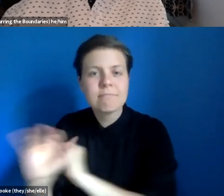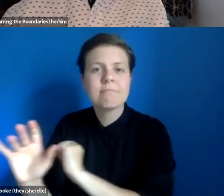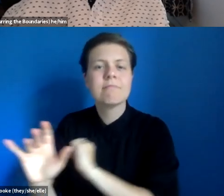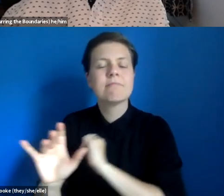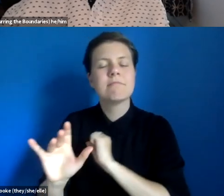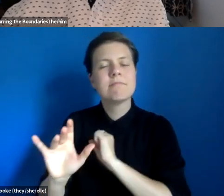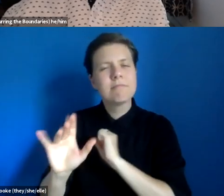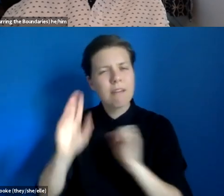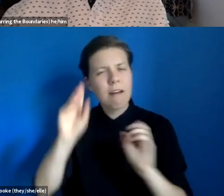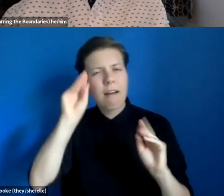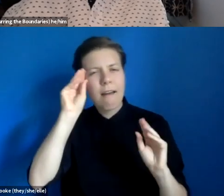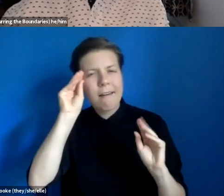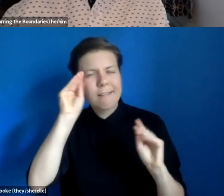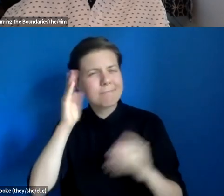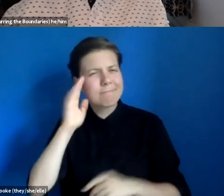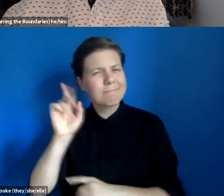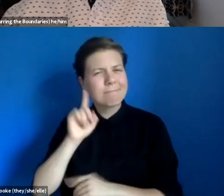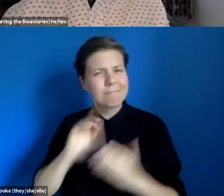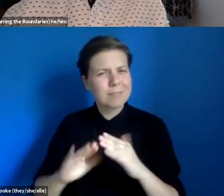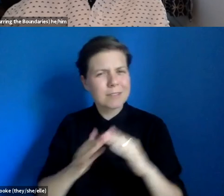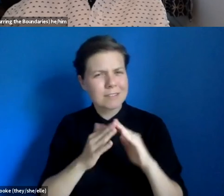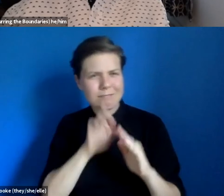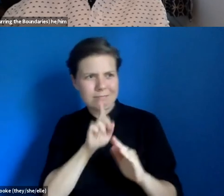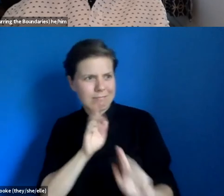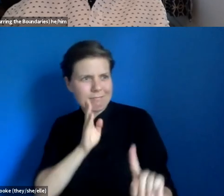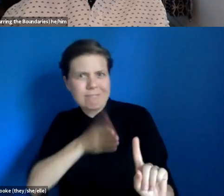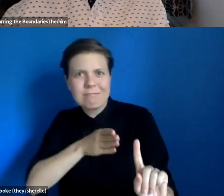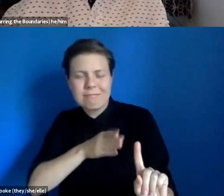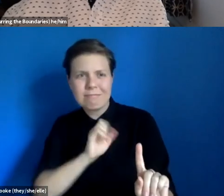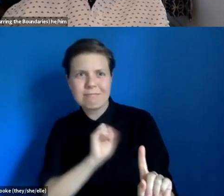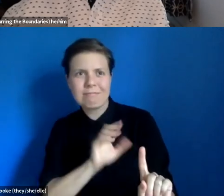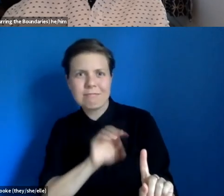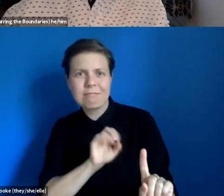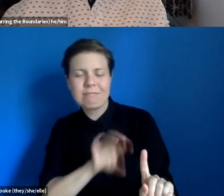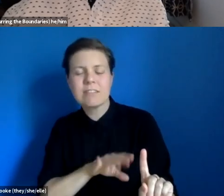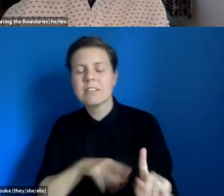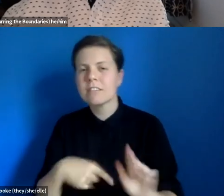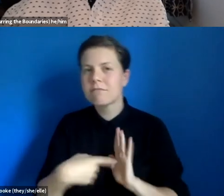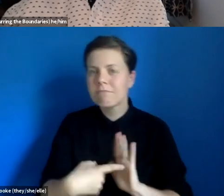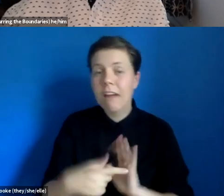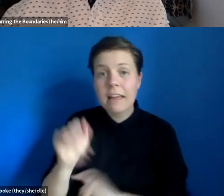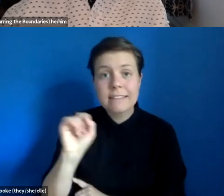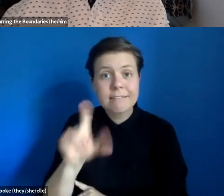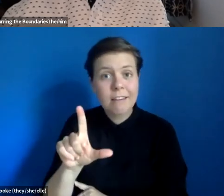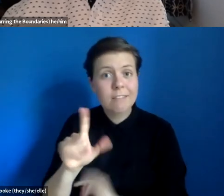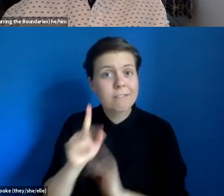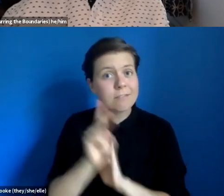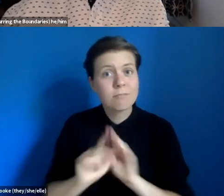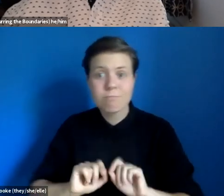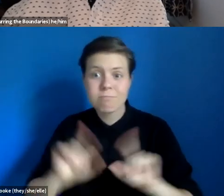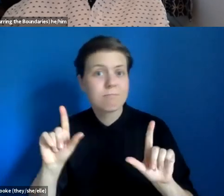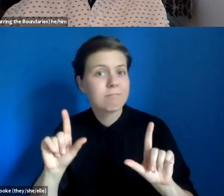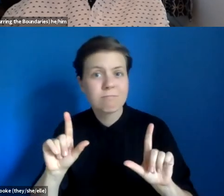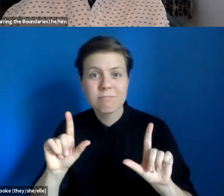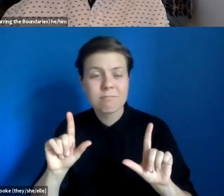doing outreach specifically in the deaf community. So having ASL vlogs that would actually go through, you